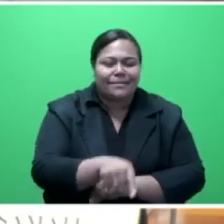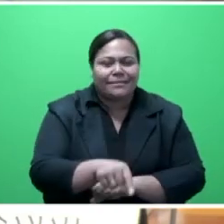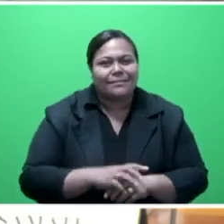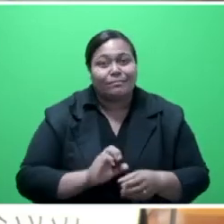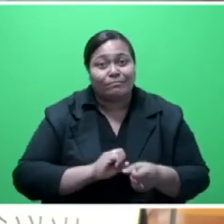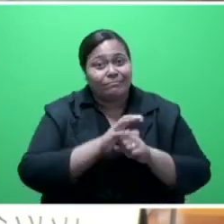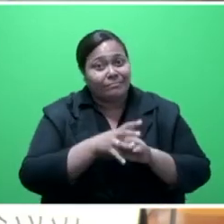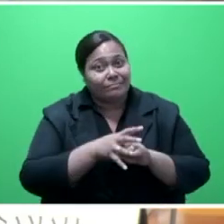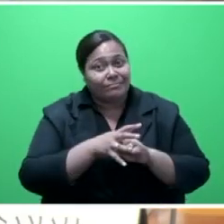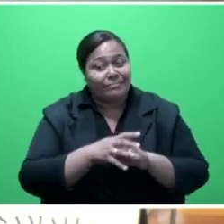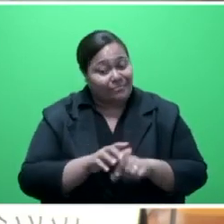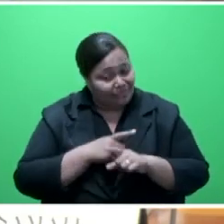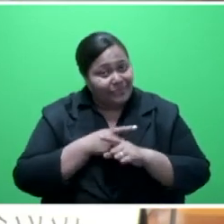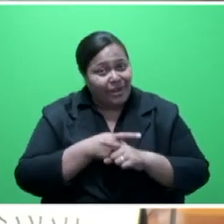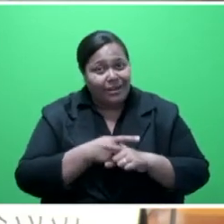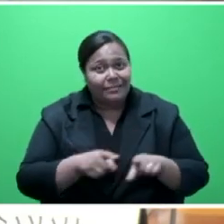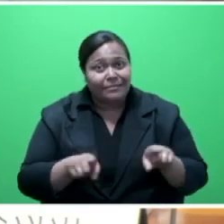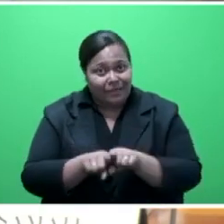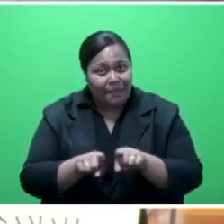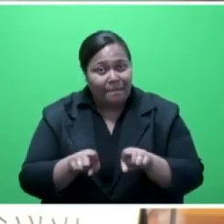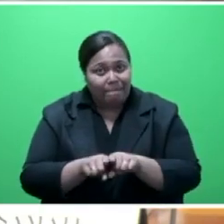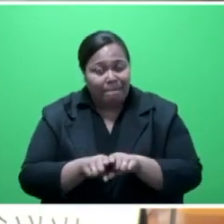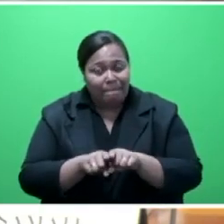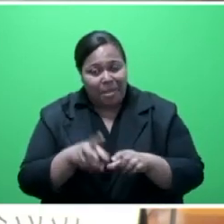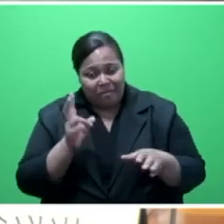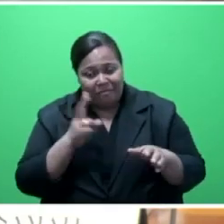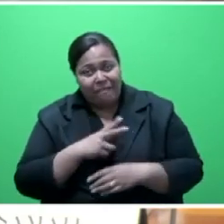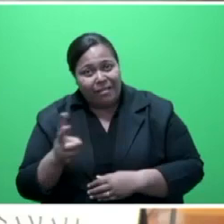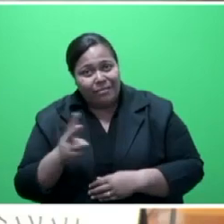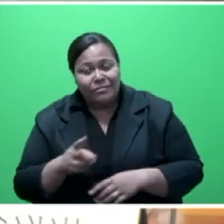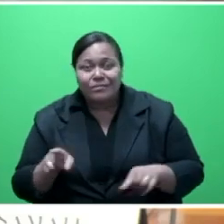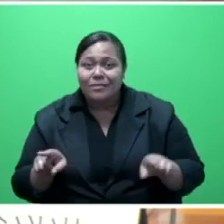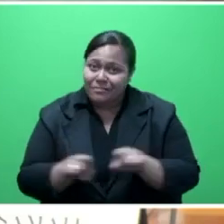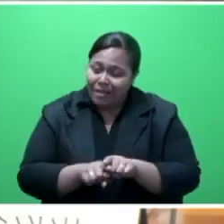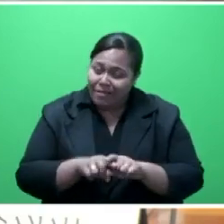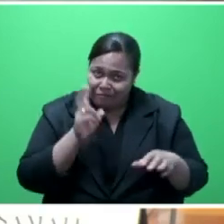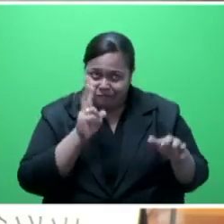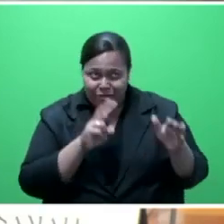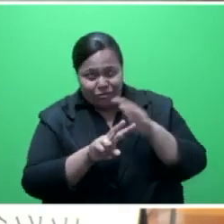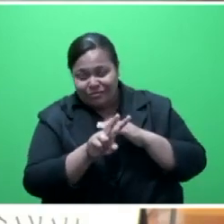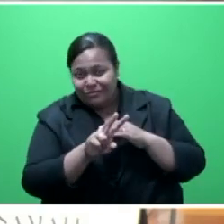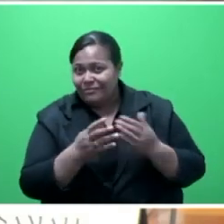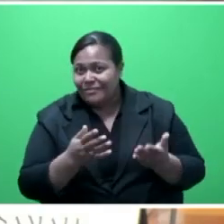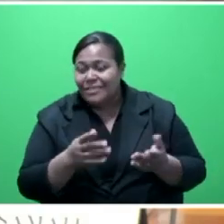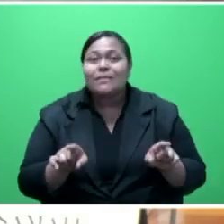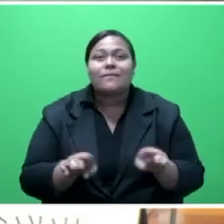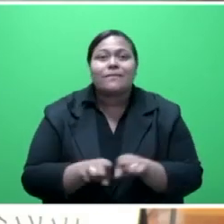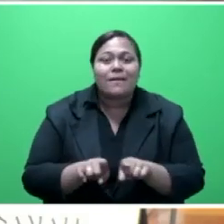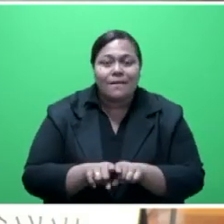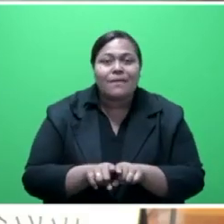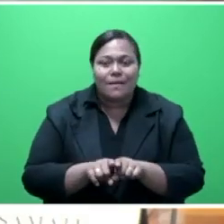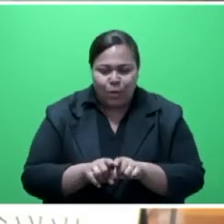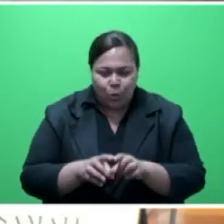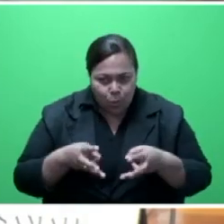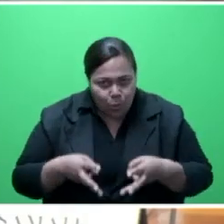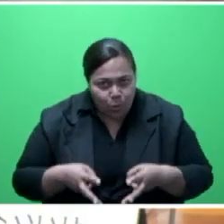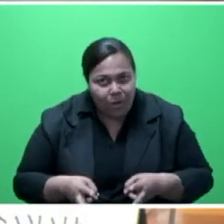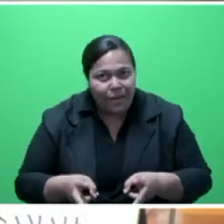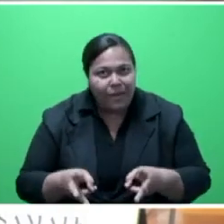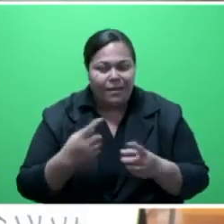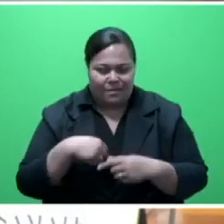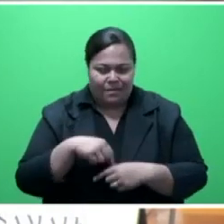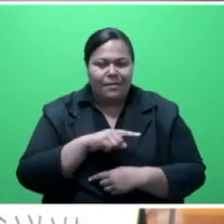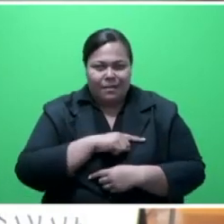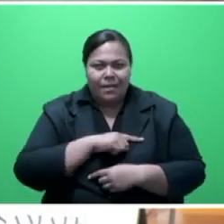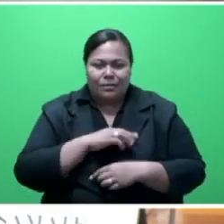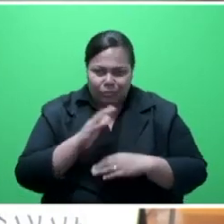values, those same values, that same vision, and the same prudent management, and along that same path to prosperity, we will